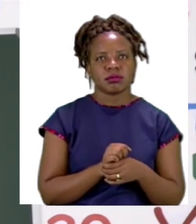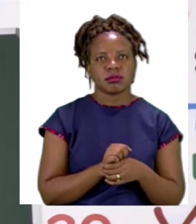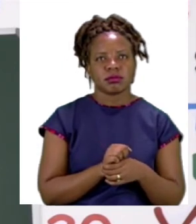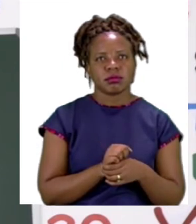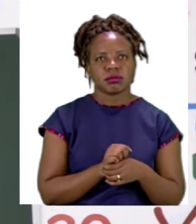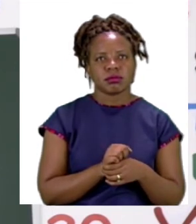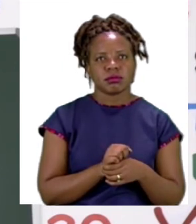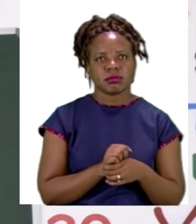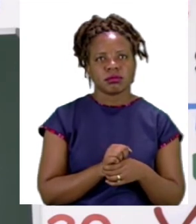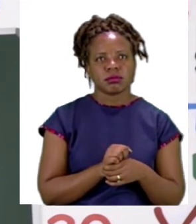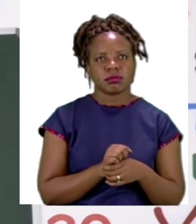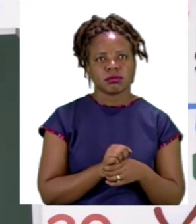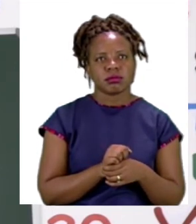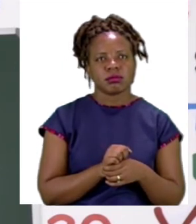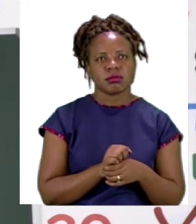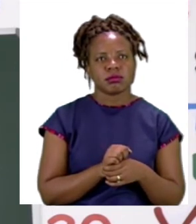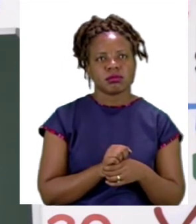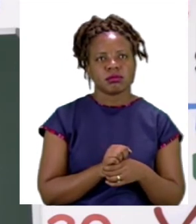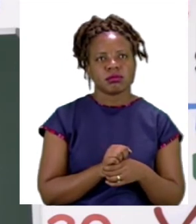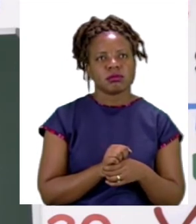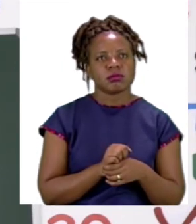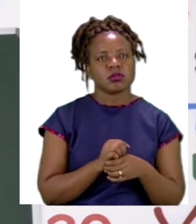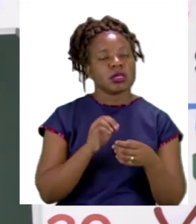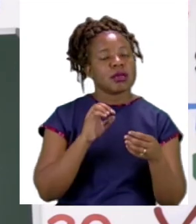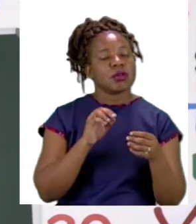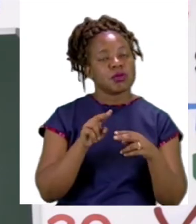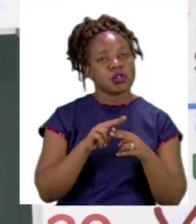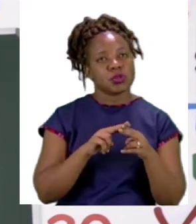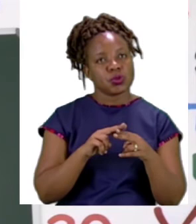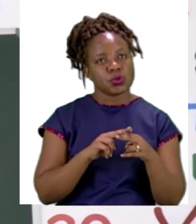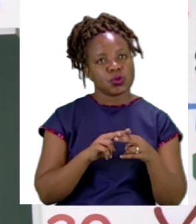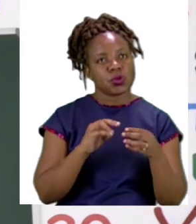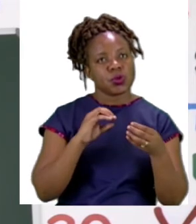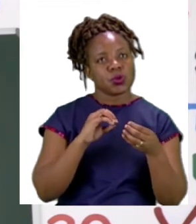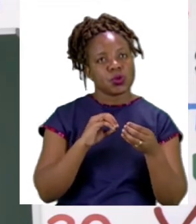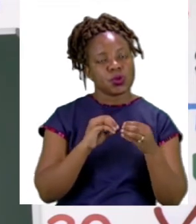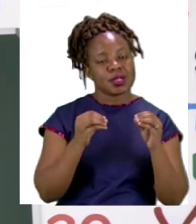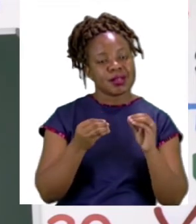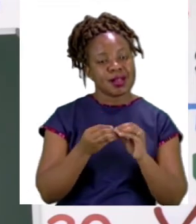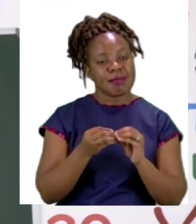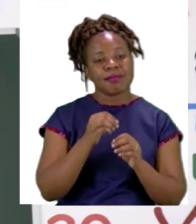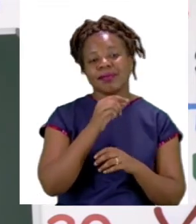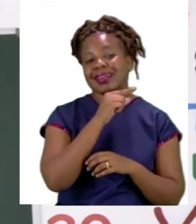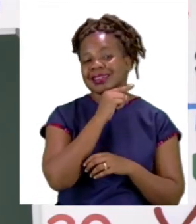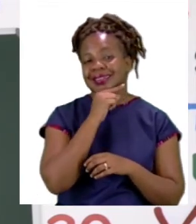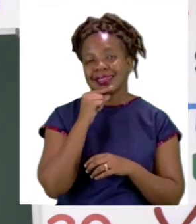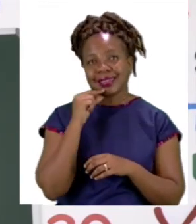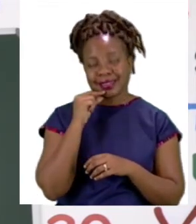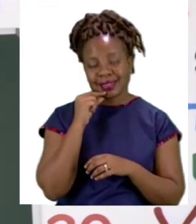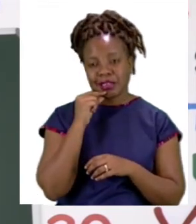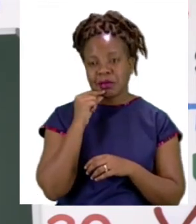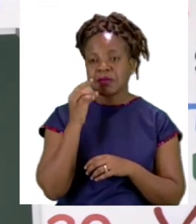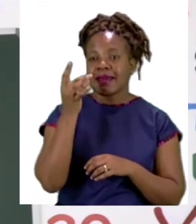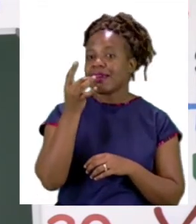the number name 8, not the number 8. So I'm going to write the